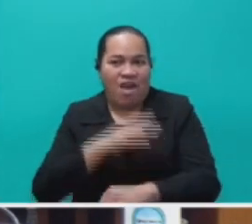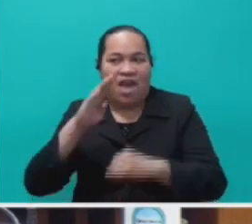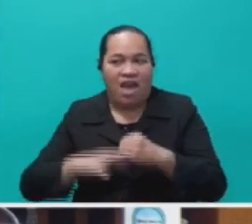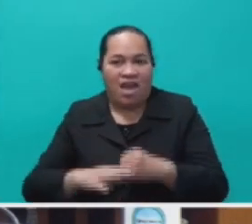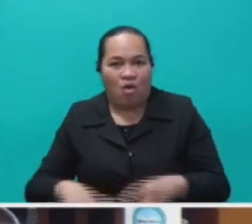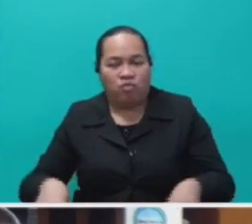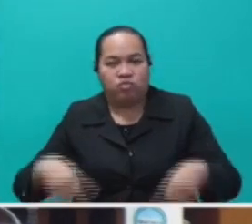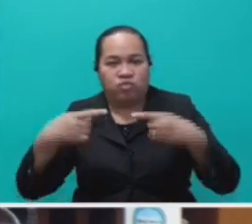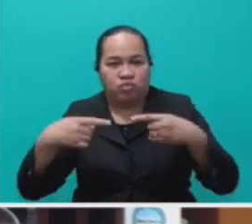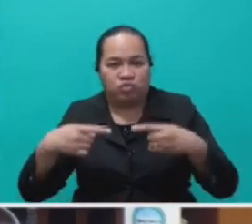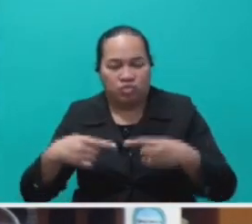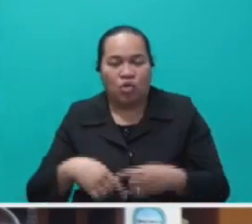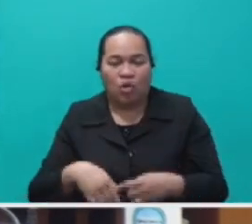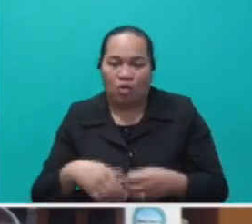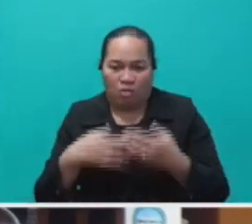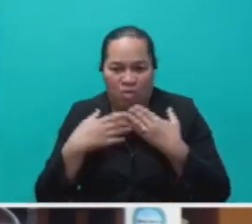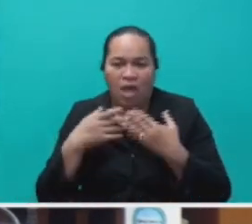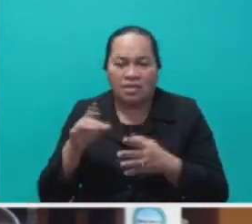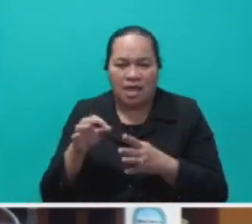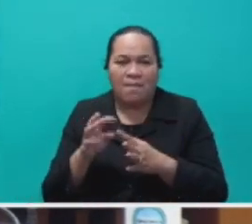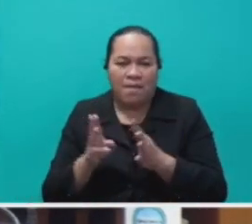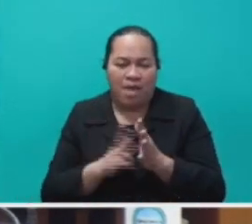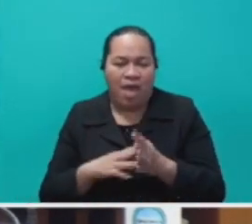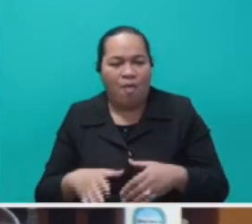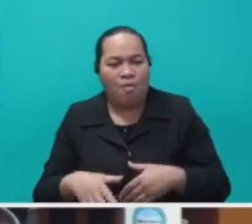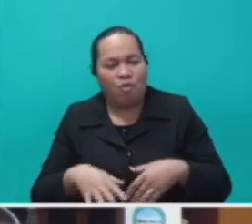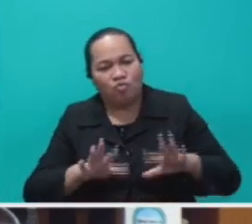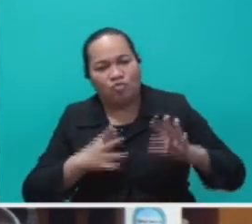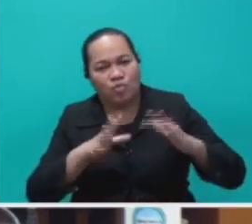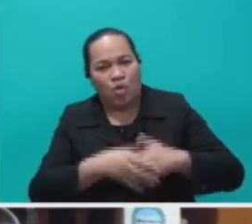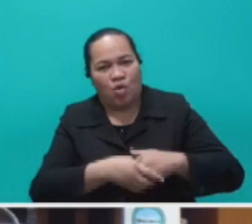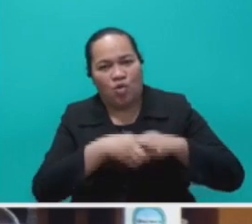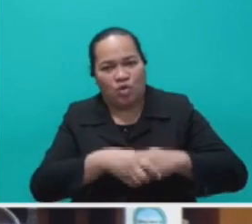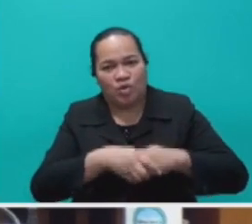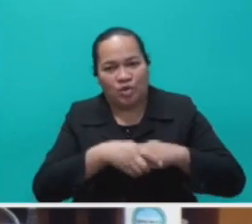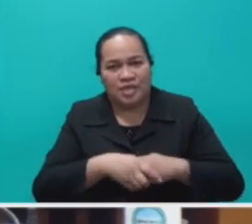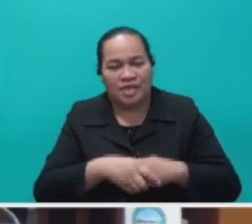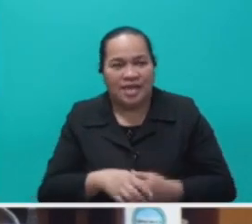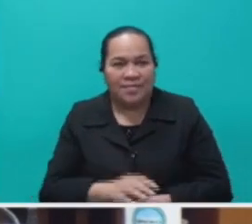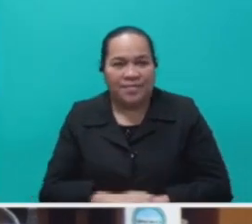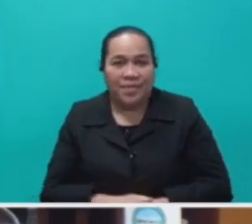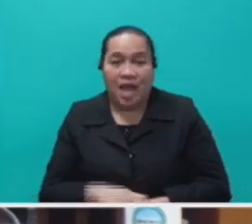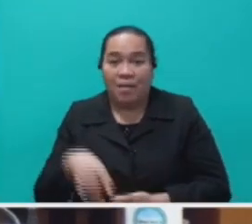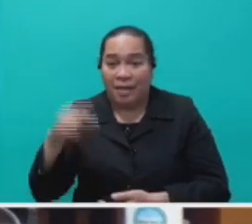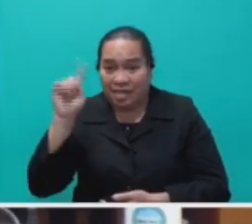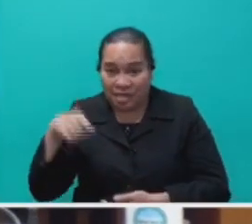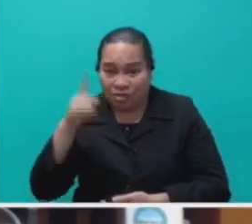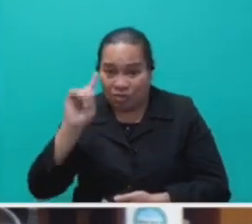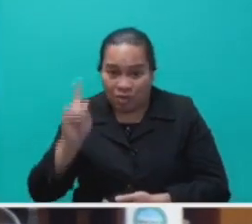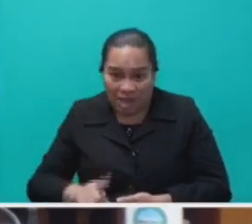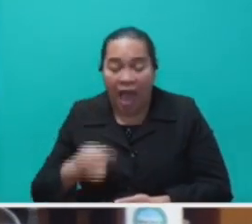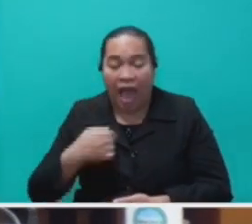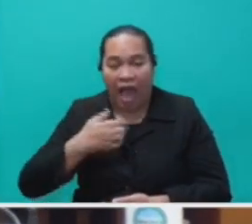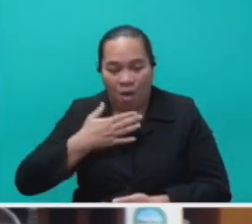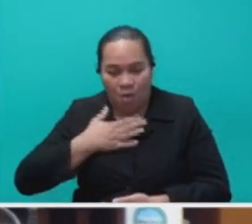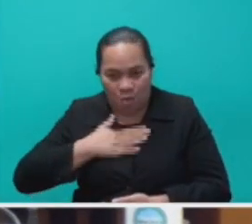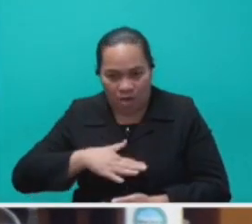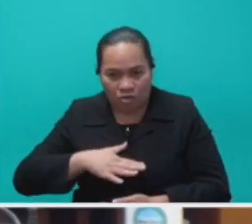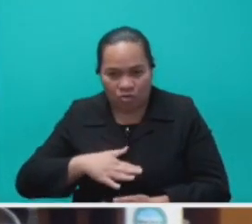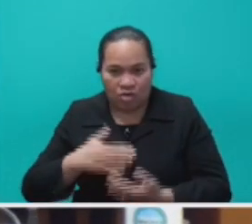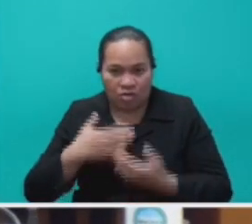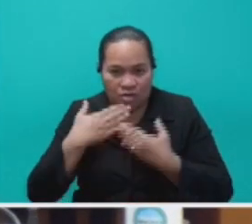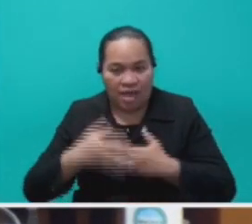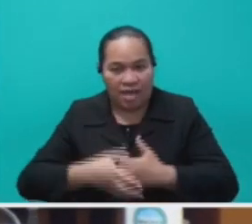I think the Honourable Prime Minister also congratulated the Natambua team and its management. Today, Mr. Speaker, I want to acknowledge